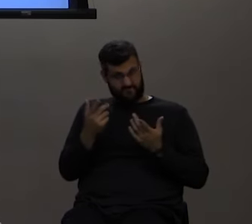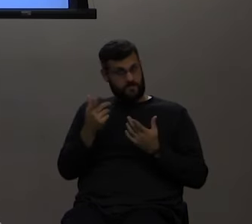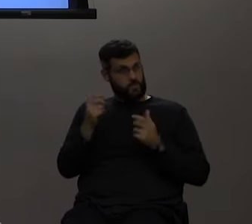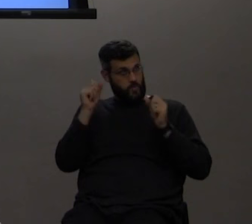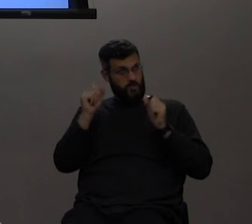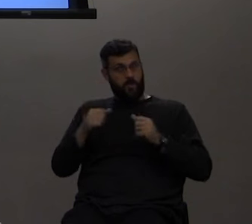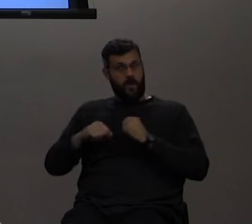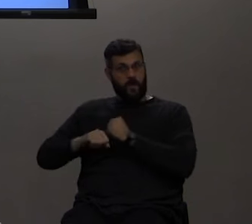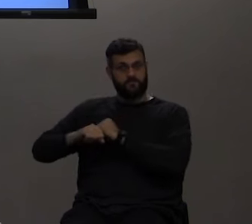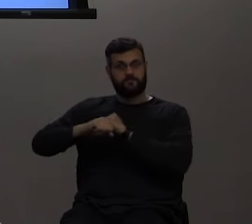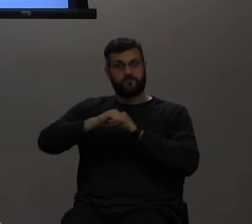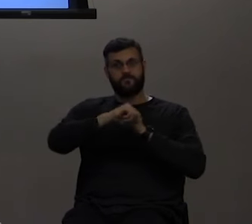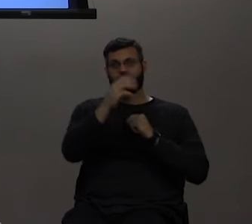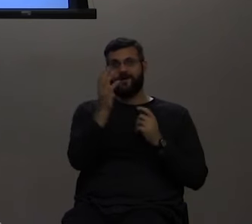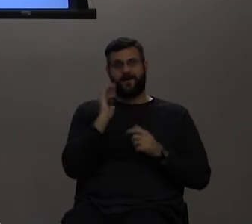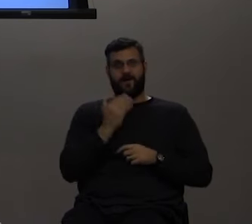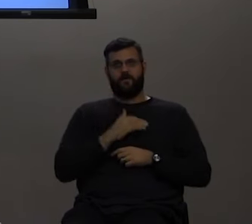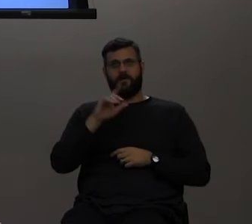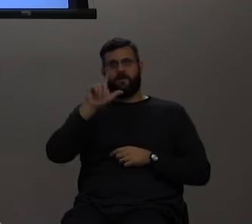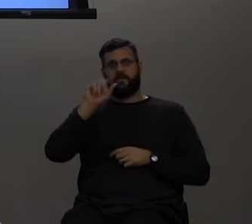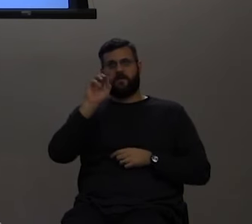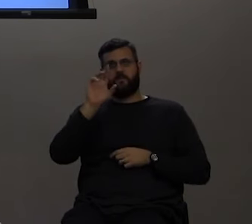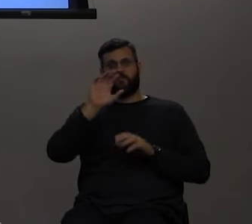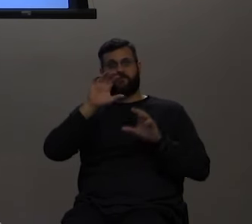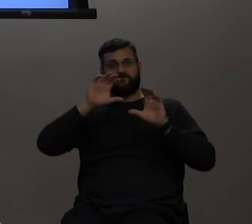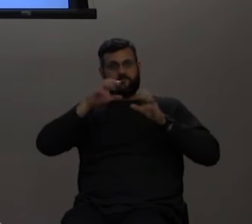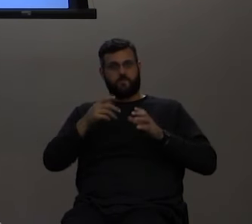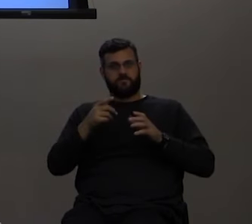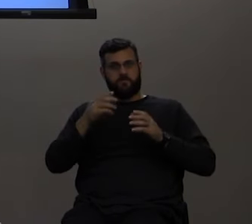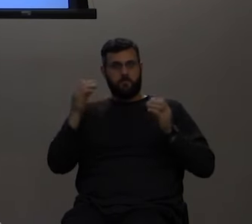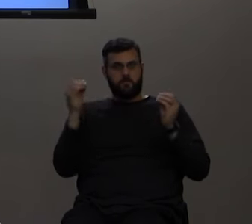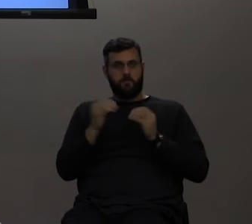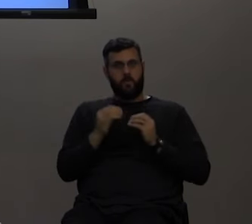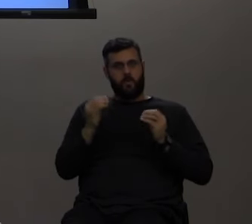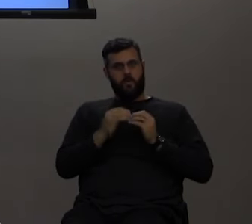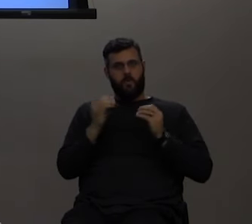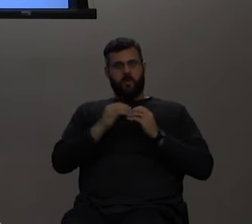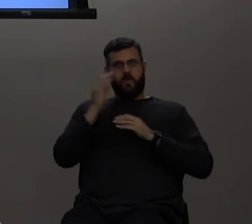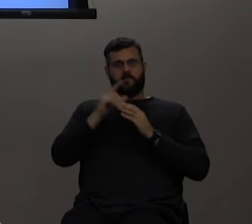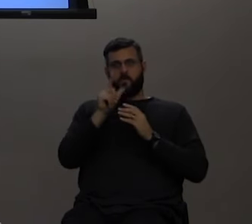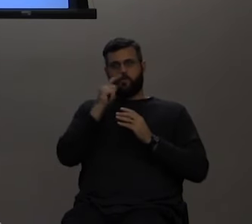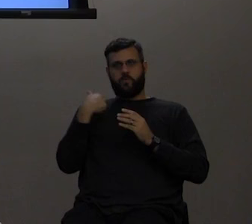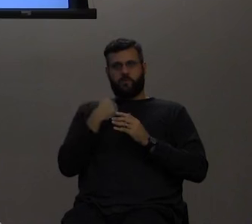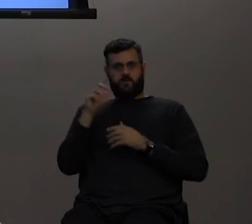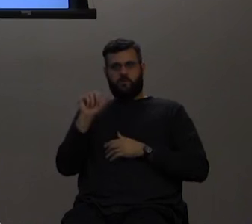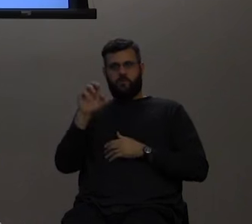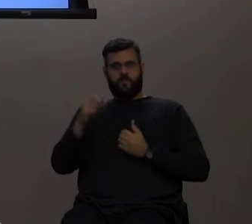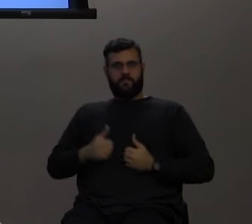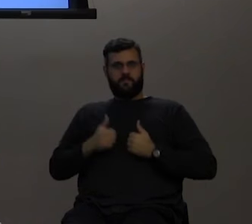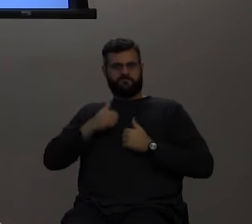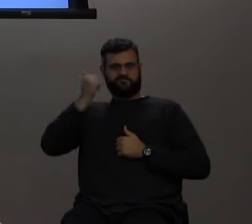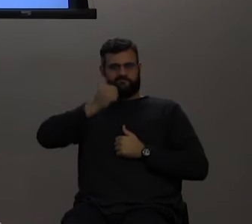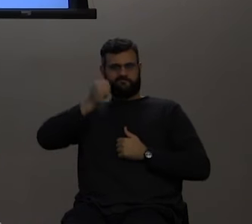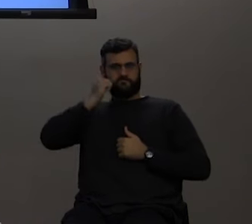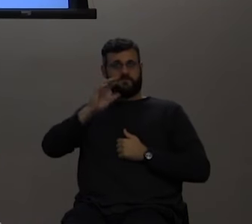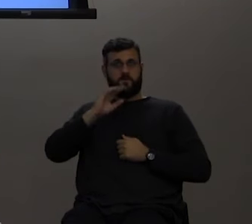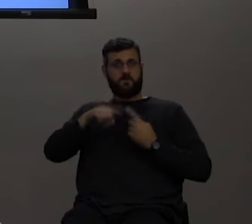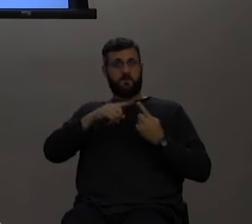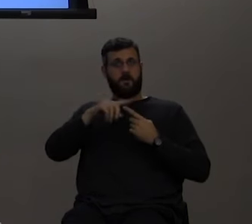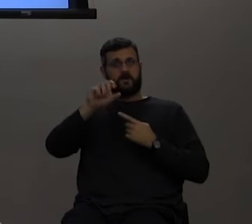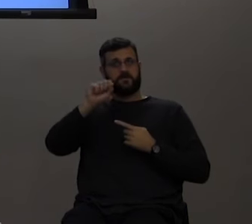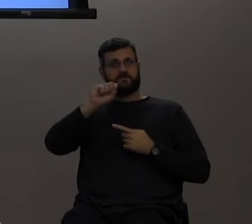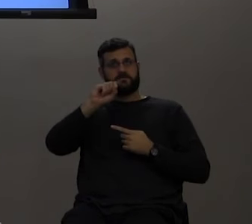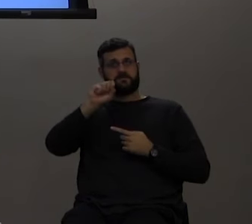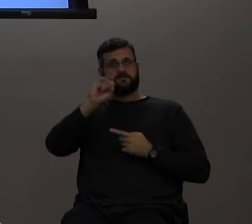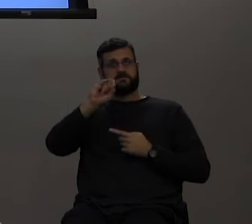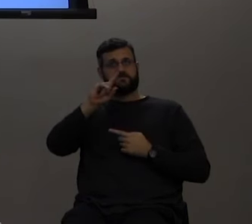is our labor force is substantially larger than who we are. You know, we talked a little bit about the size scale of that, but